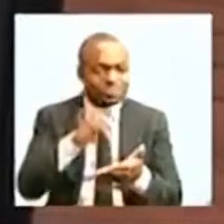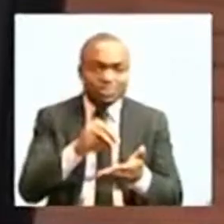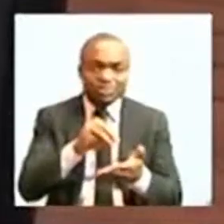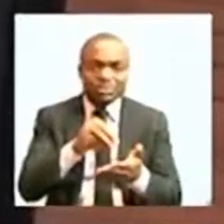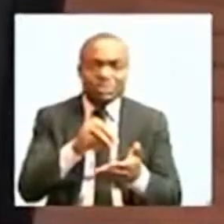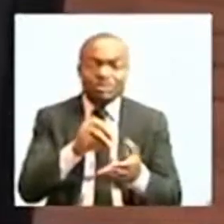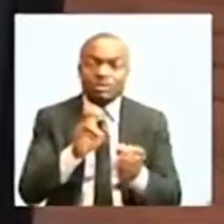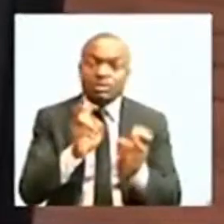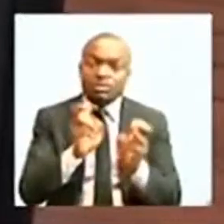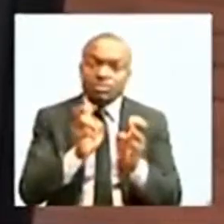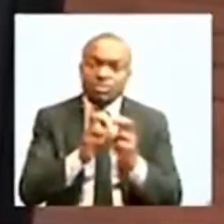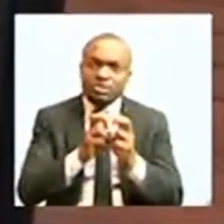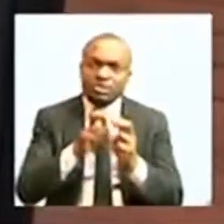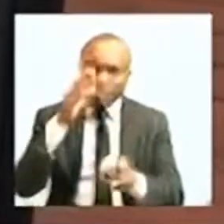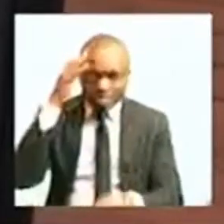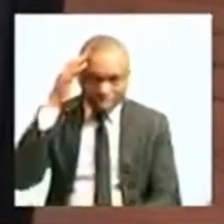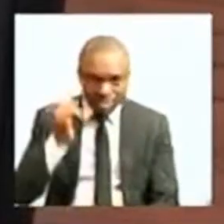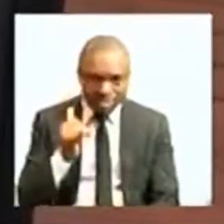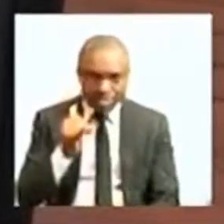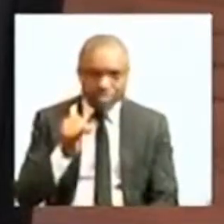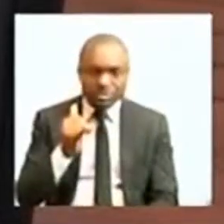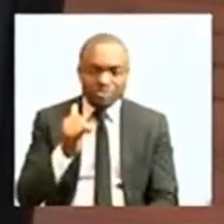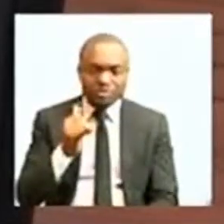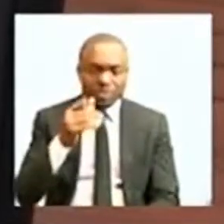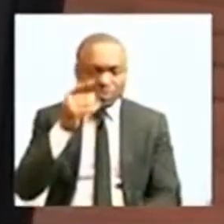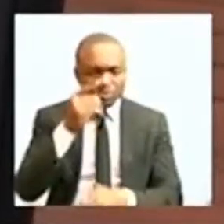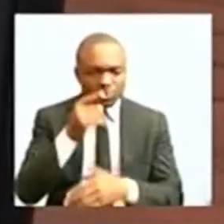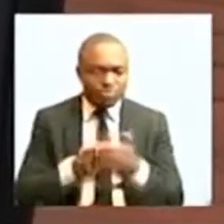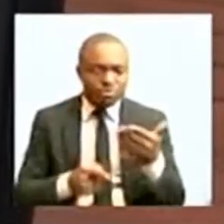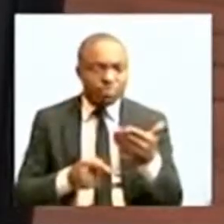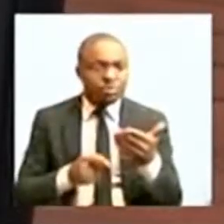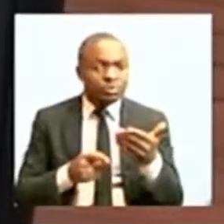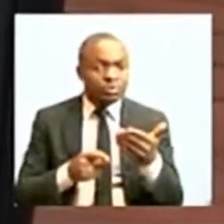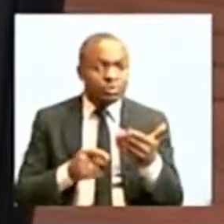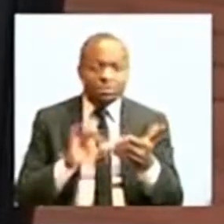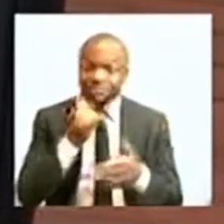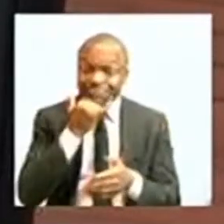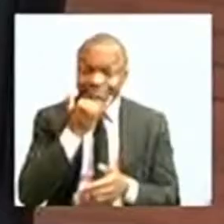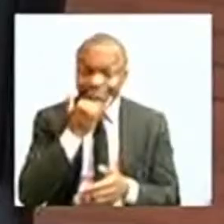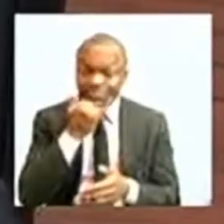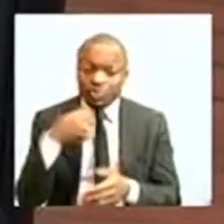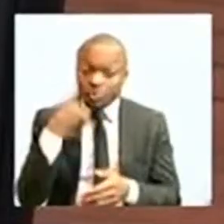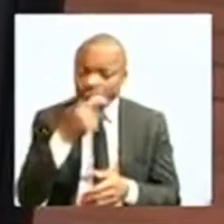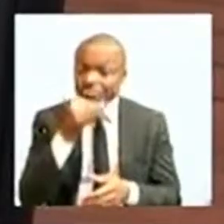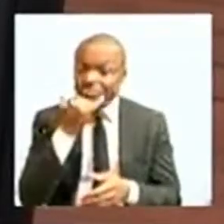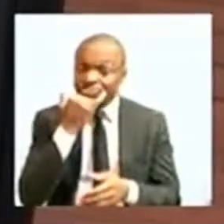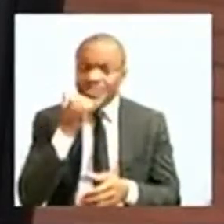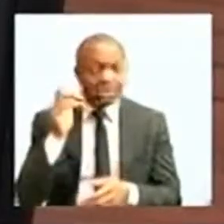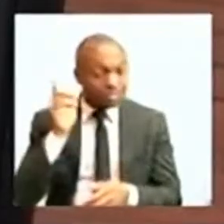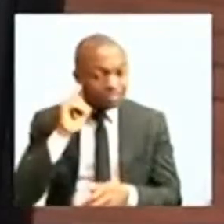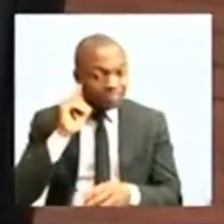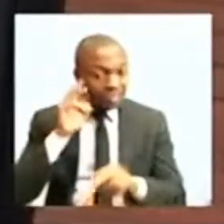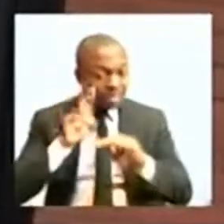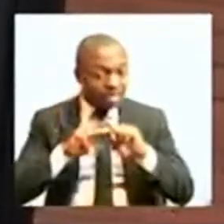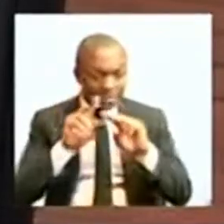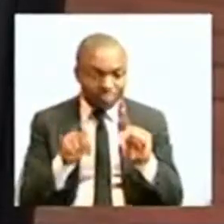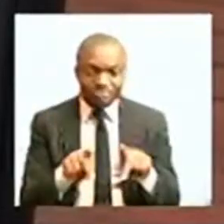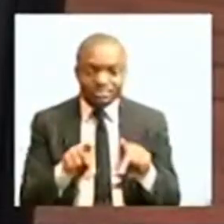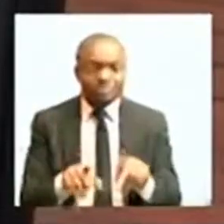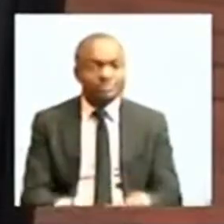Why? Whose mistake was that? That is where you heard actually now the chair that